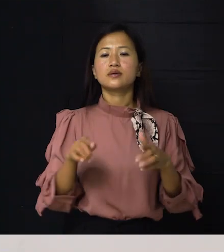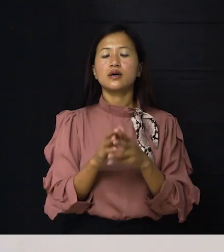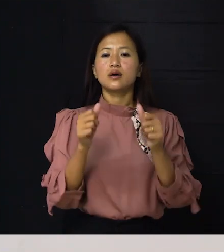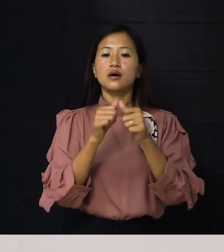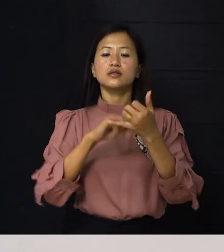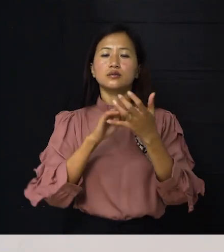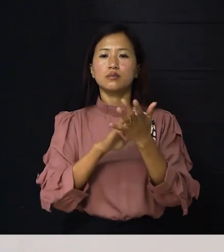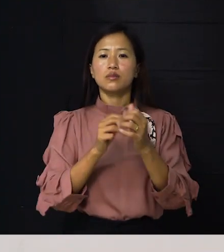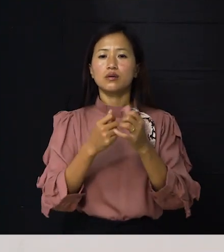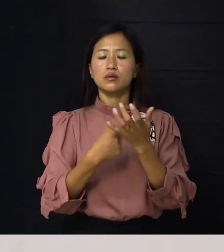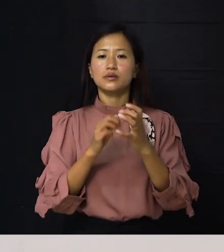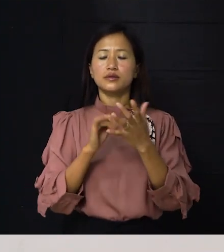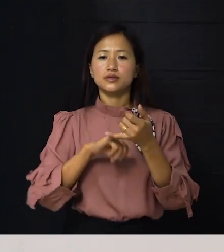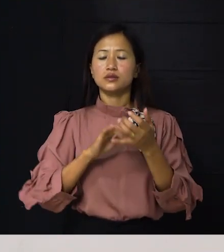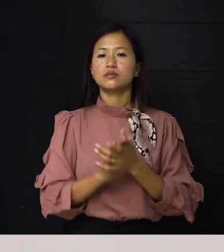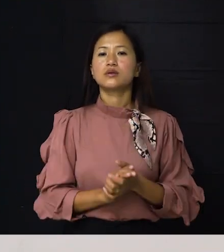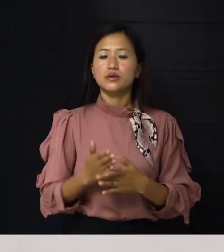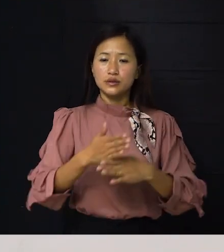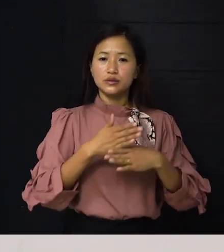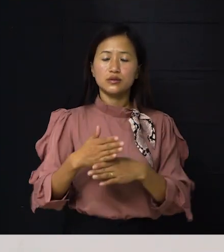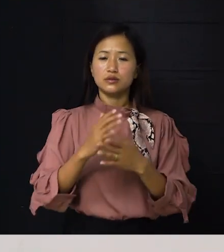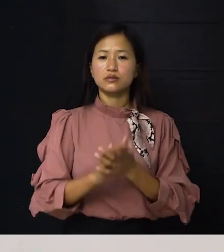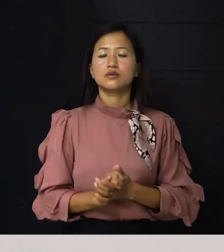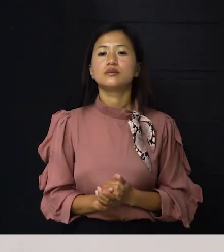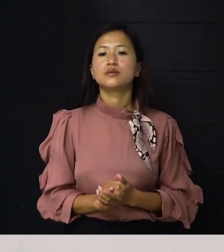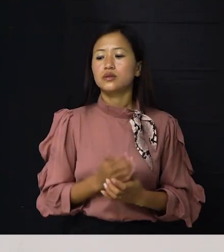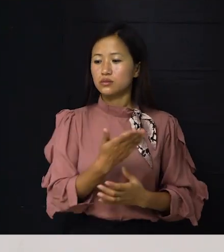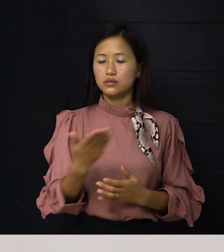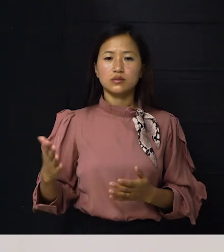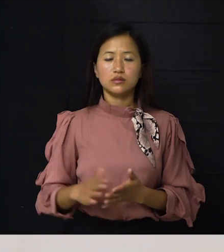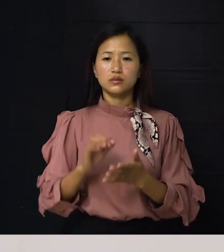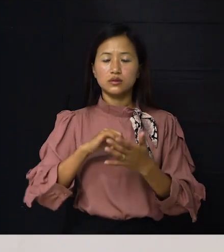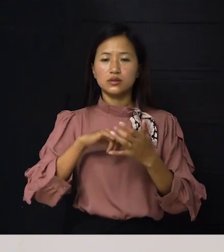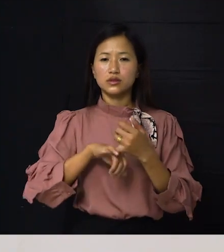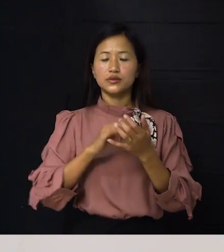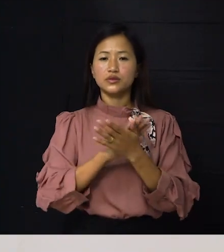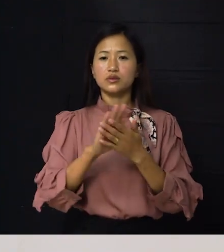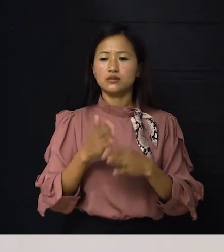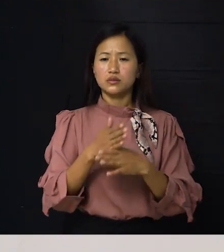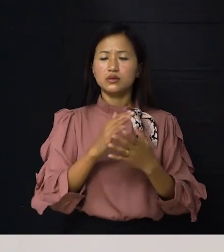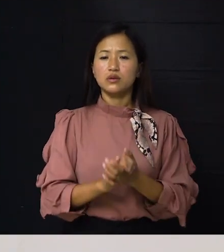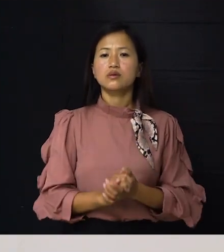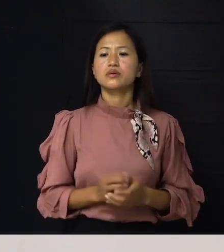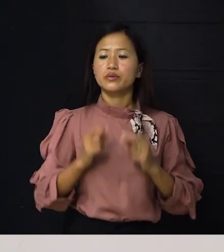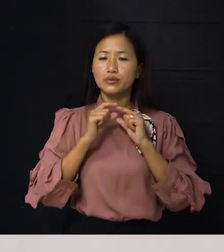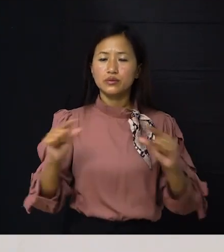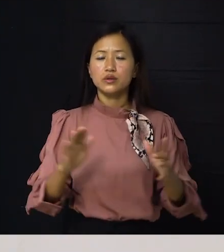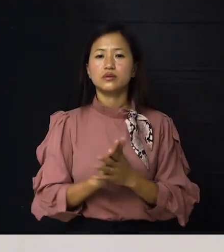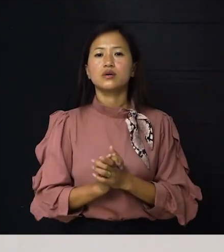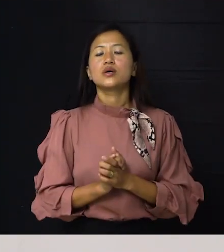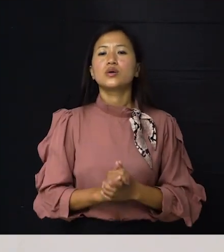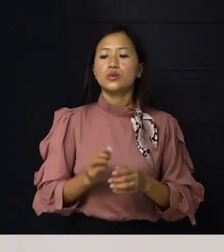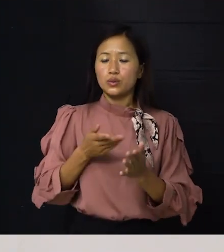he had one great ruler, Sher Shah Suri. Those days, Sher Shah Suri was a great ruler of the eastern